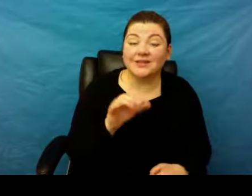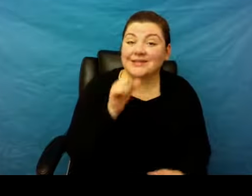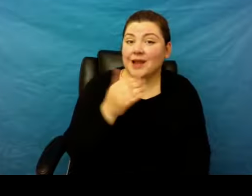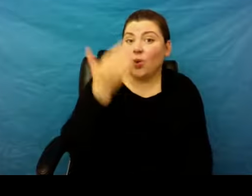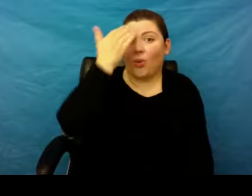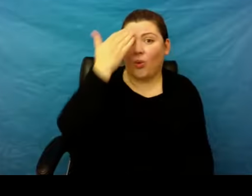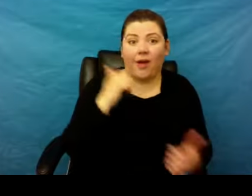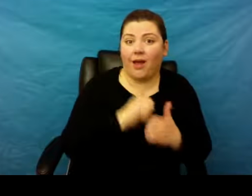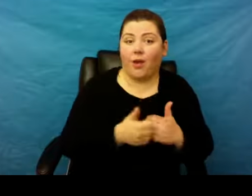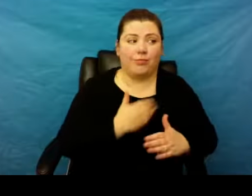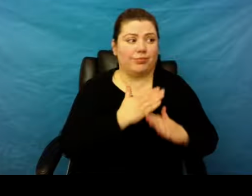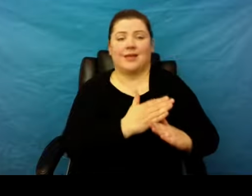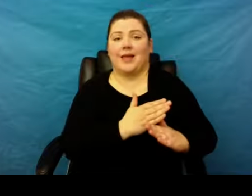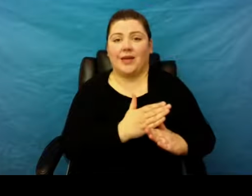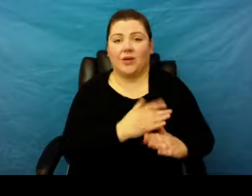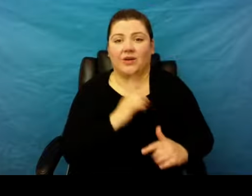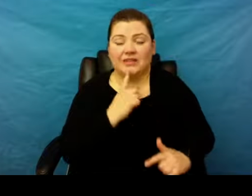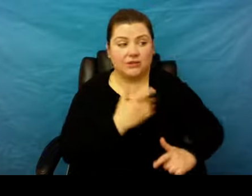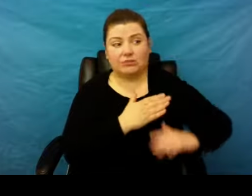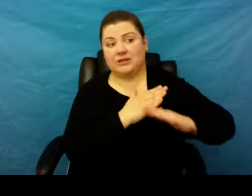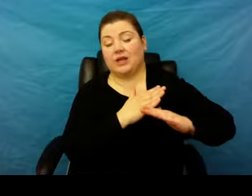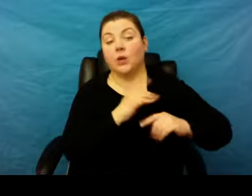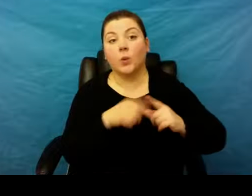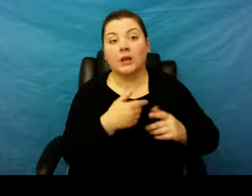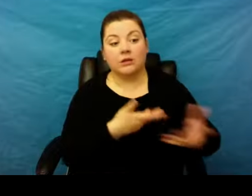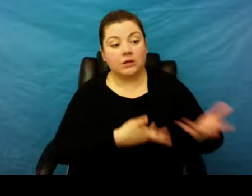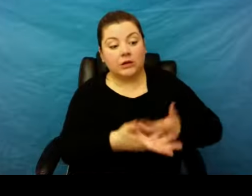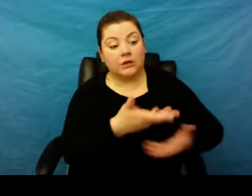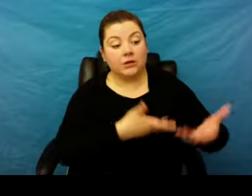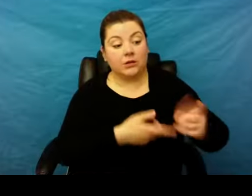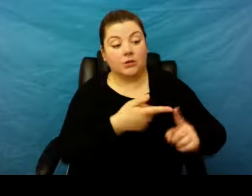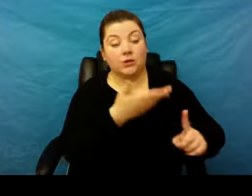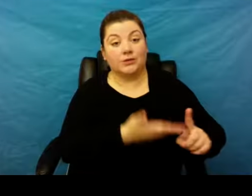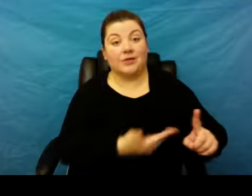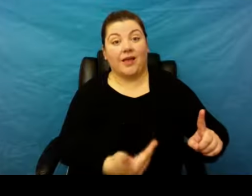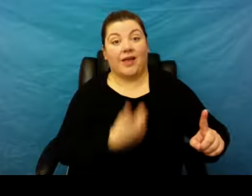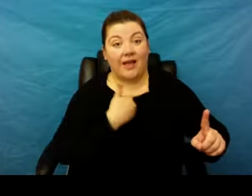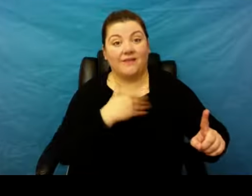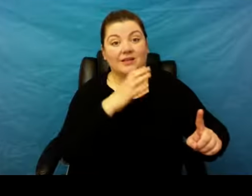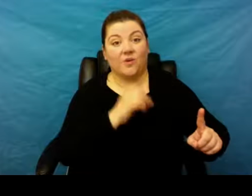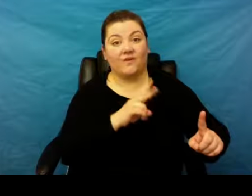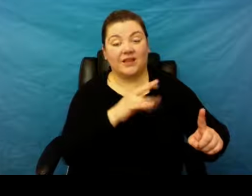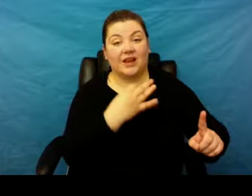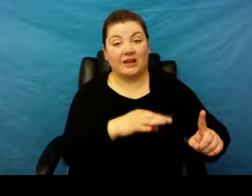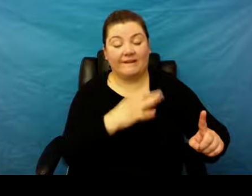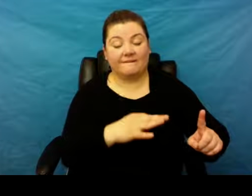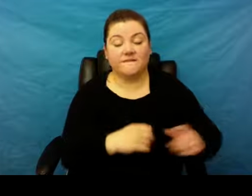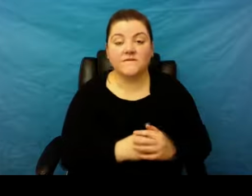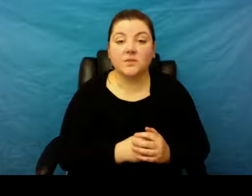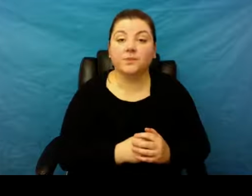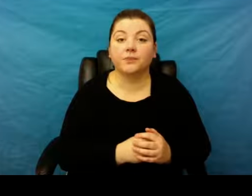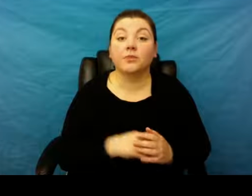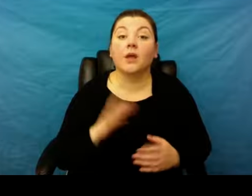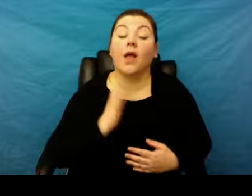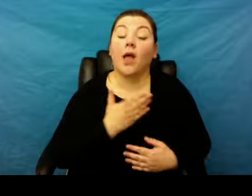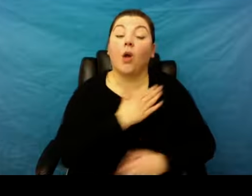the level of protection that they needed when they were interacting with people with active COVID-19 disease. What our experience is in our